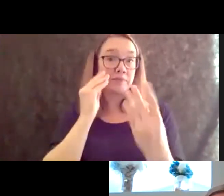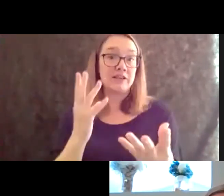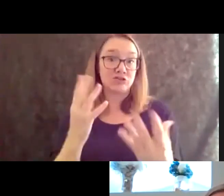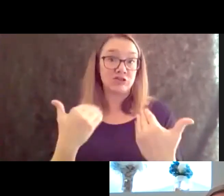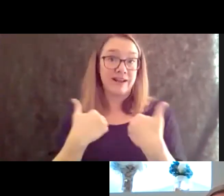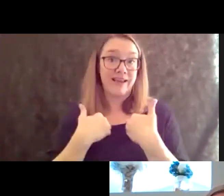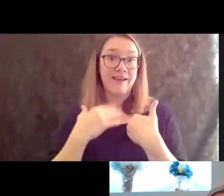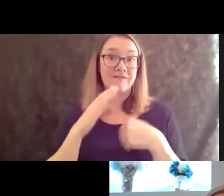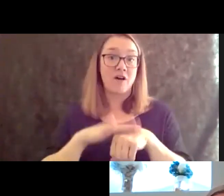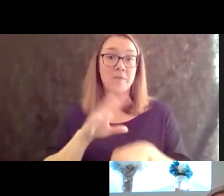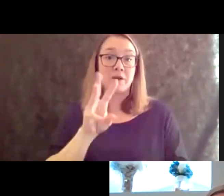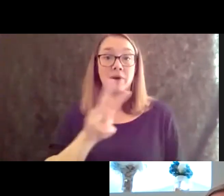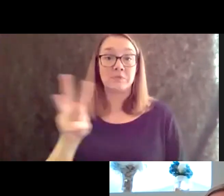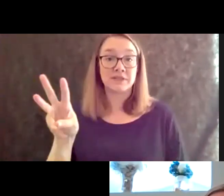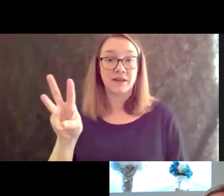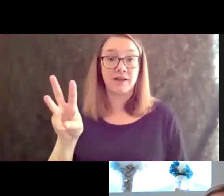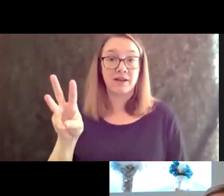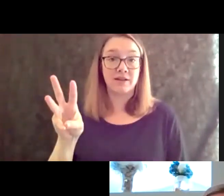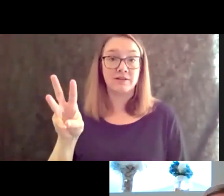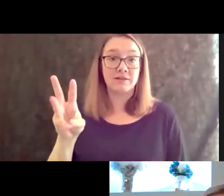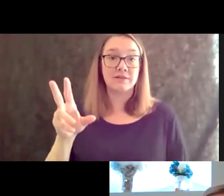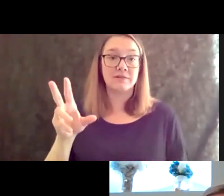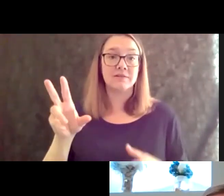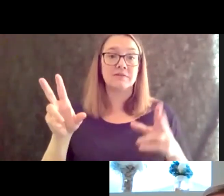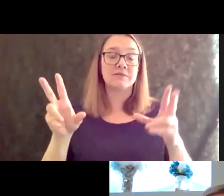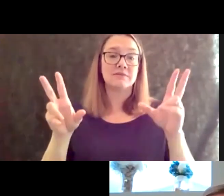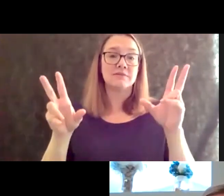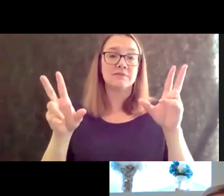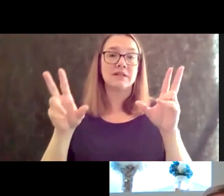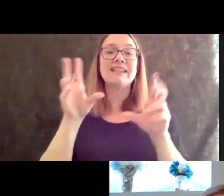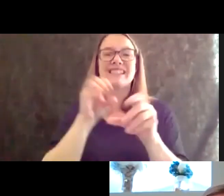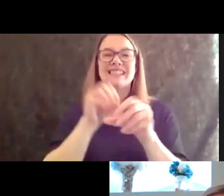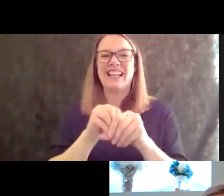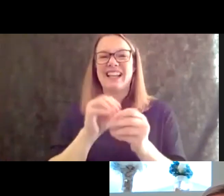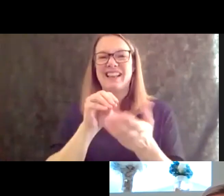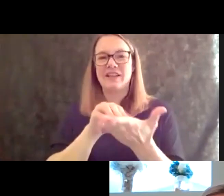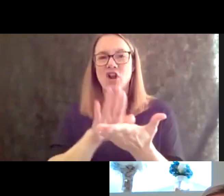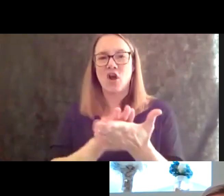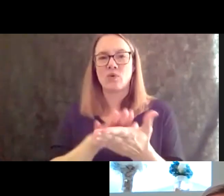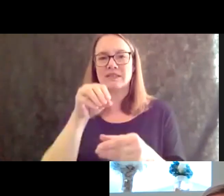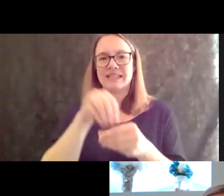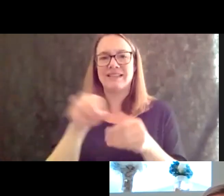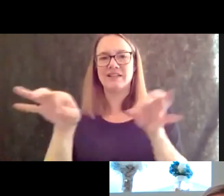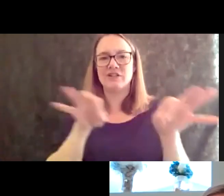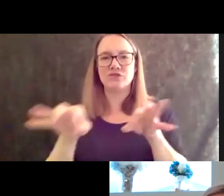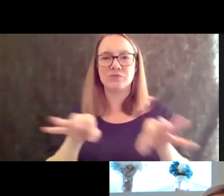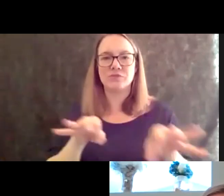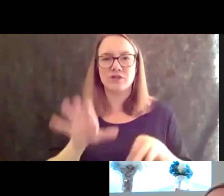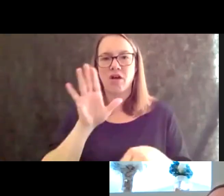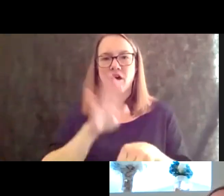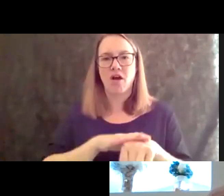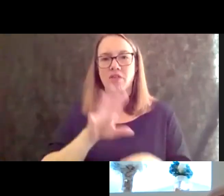my website, which is in the notes or in the description on your guys'